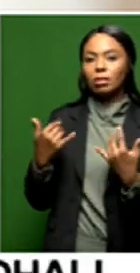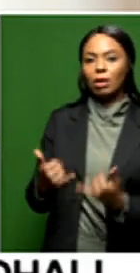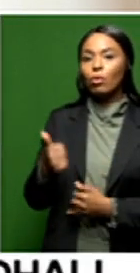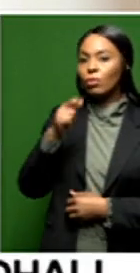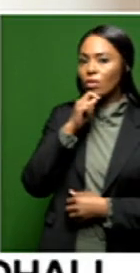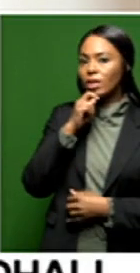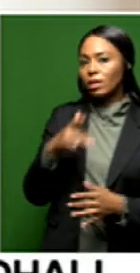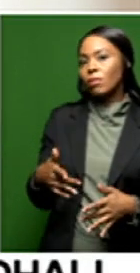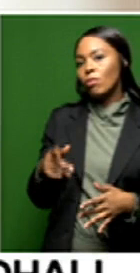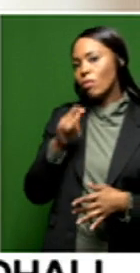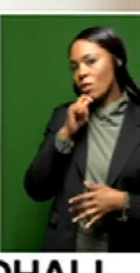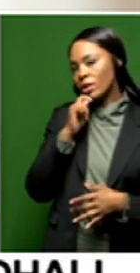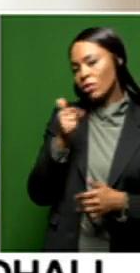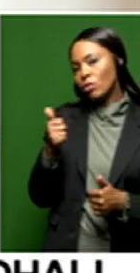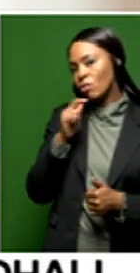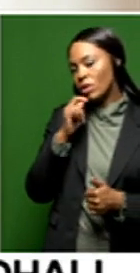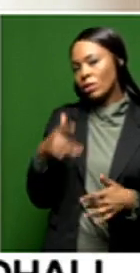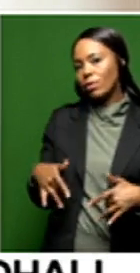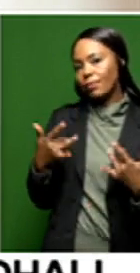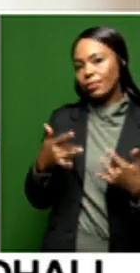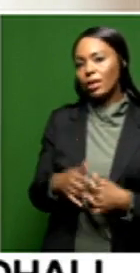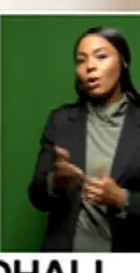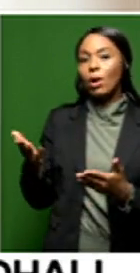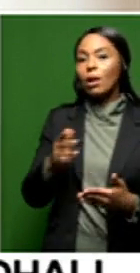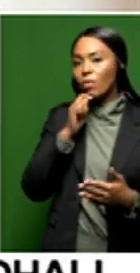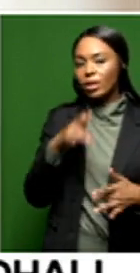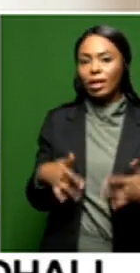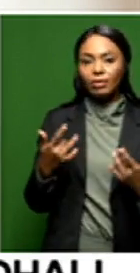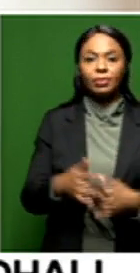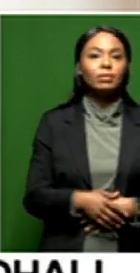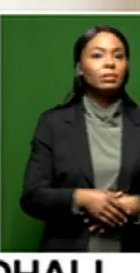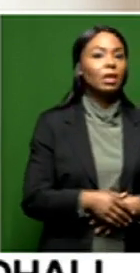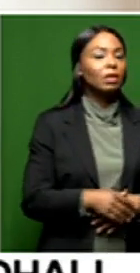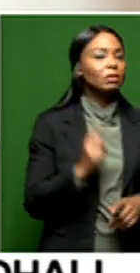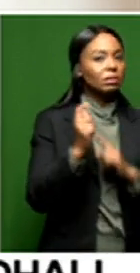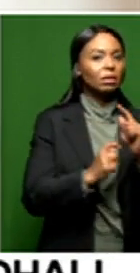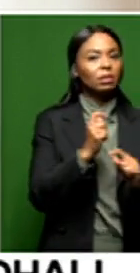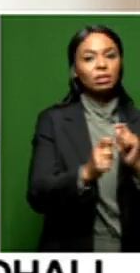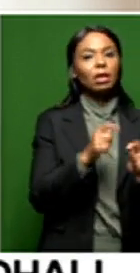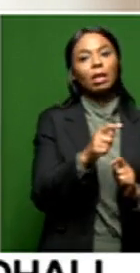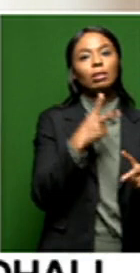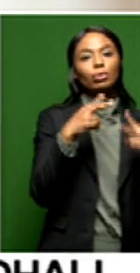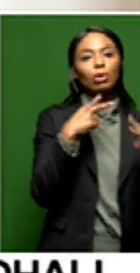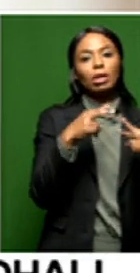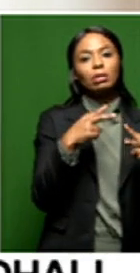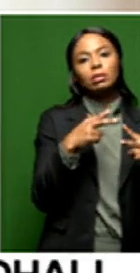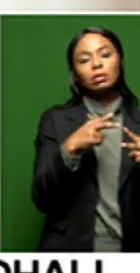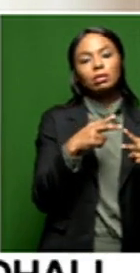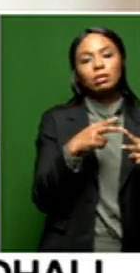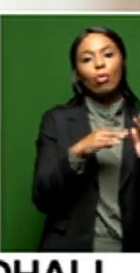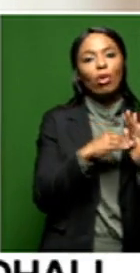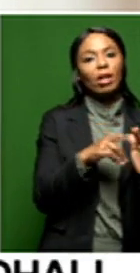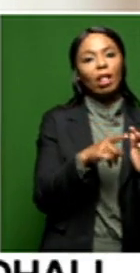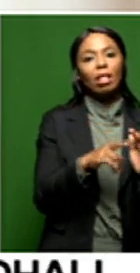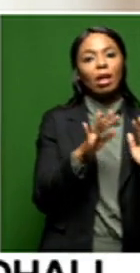me. Now, Campbell, why do you think there's been a shift in the traditional restaurant operating model? Well, if you look